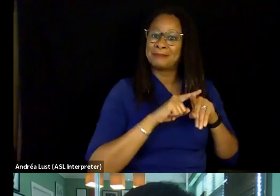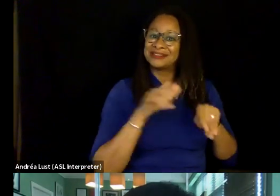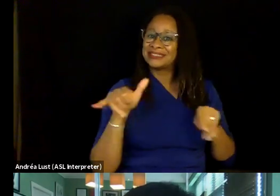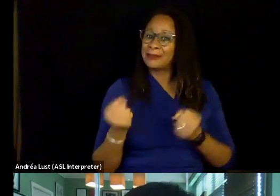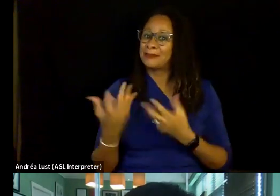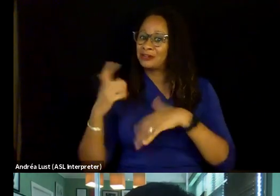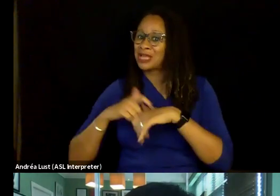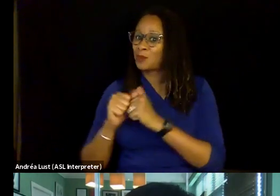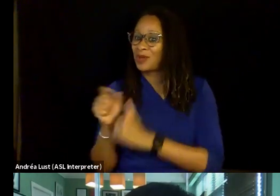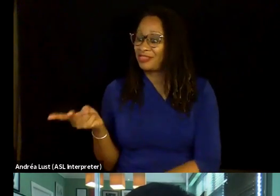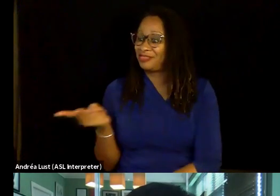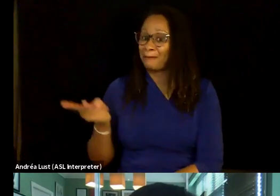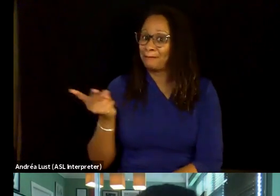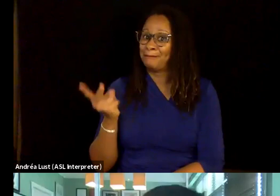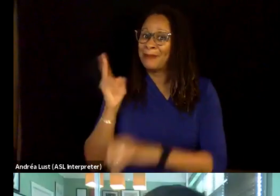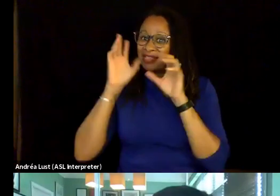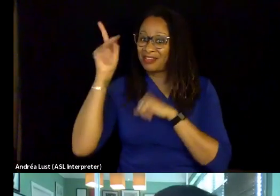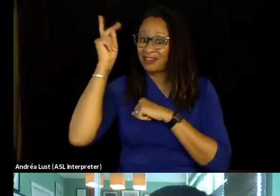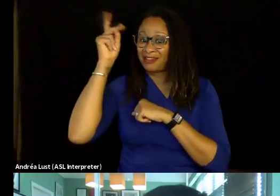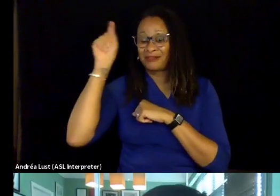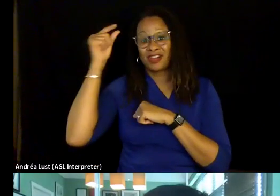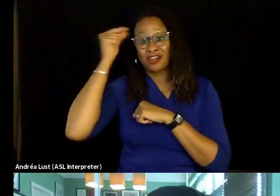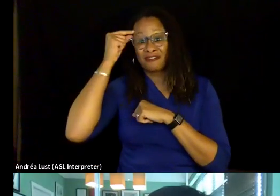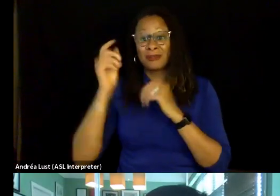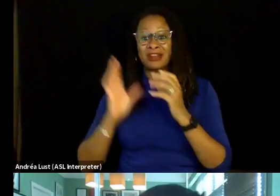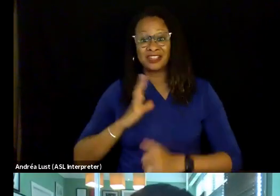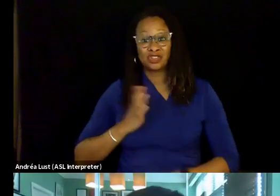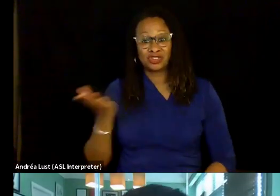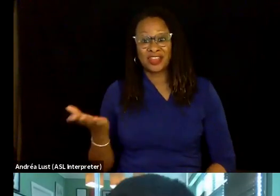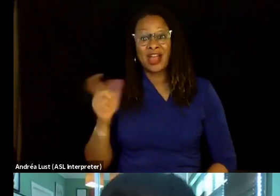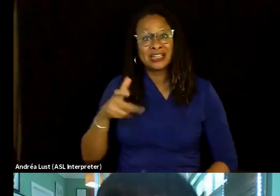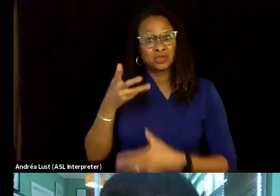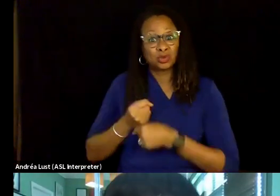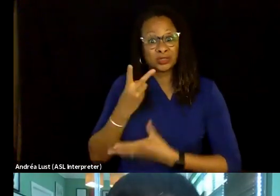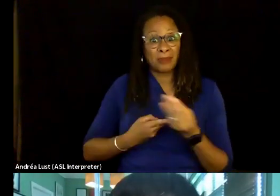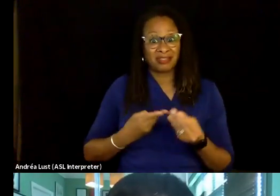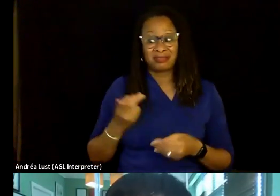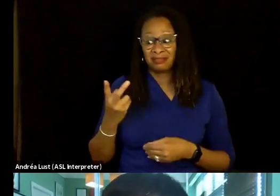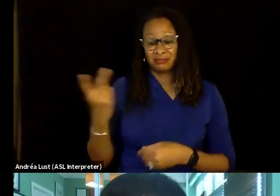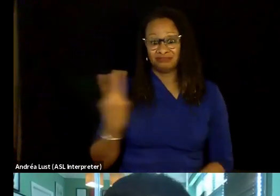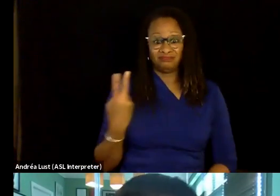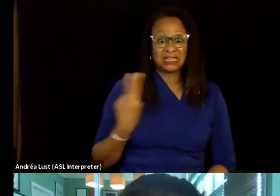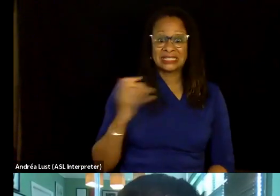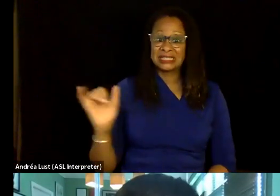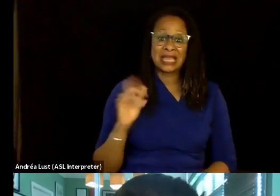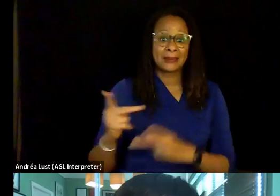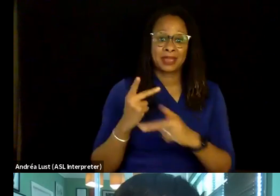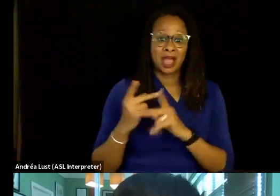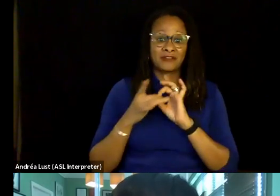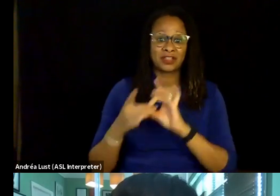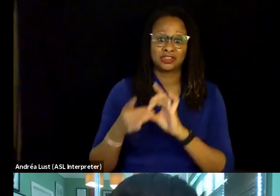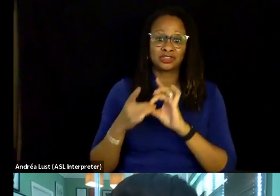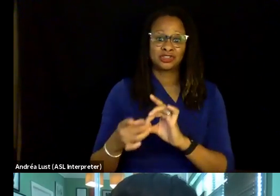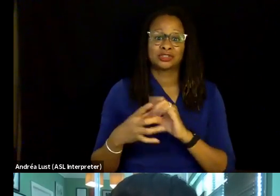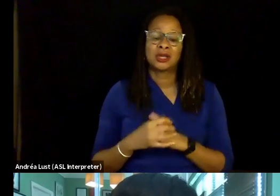which was very immersive. And they also had to trust me, and I had to trust them as well. It was the same kind of relationship. And I was very open with,